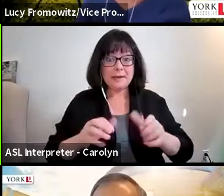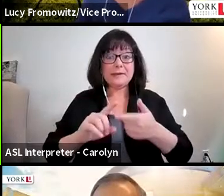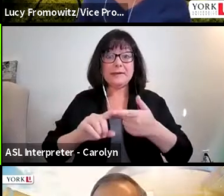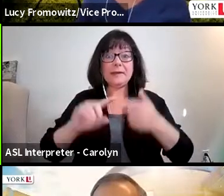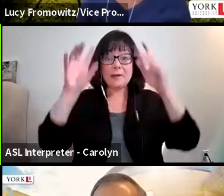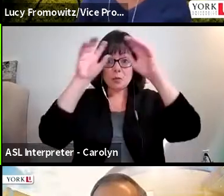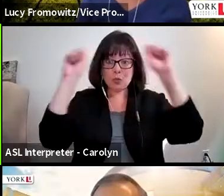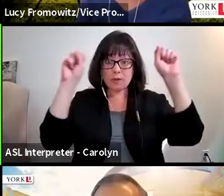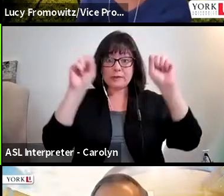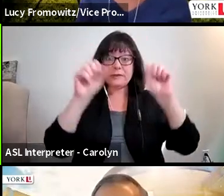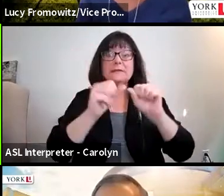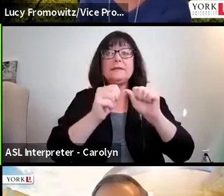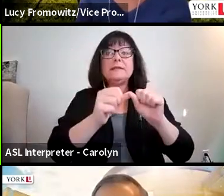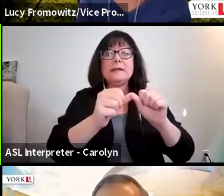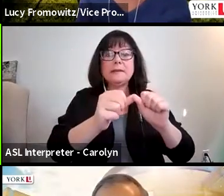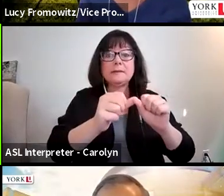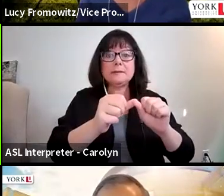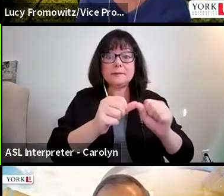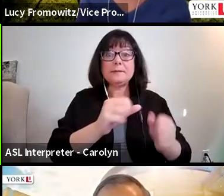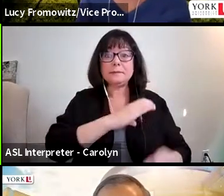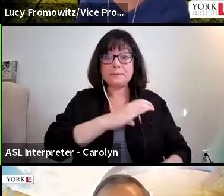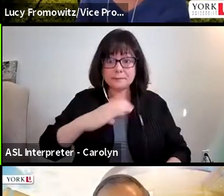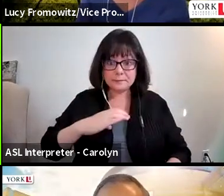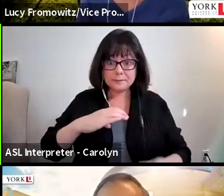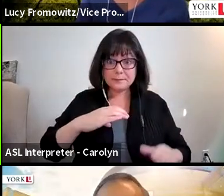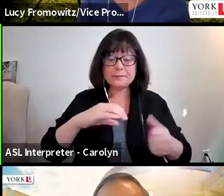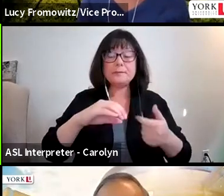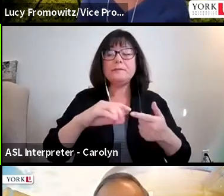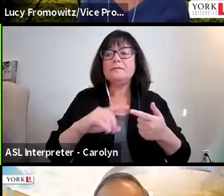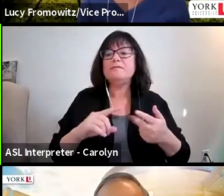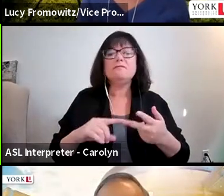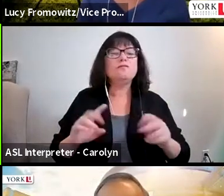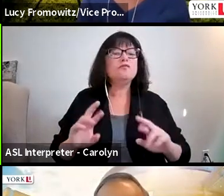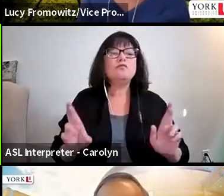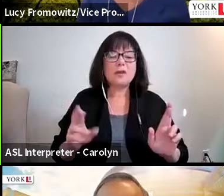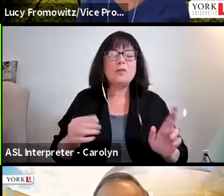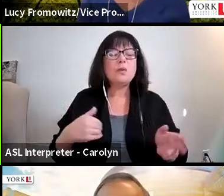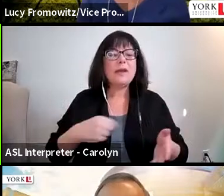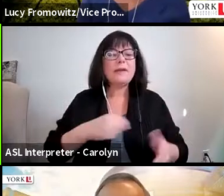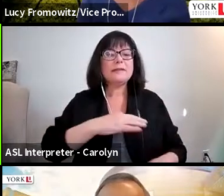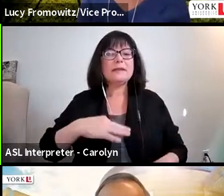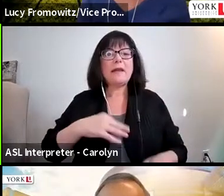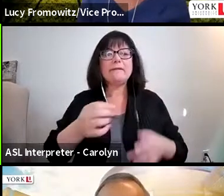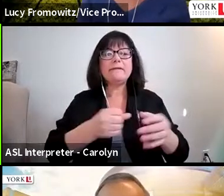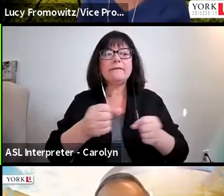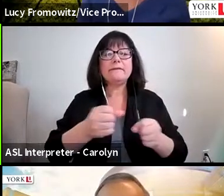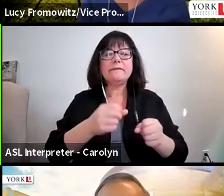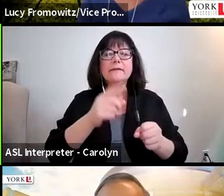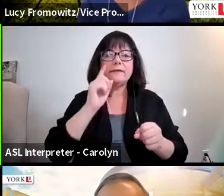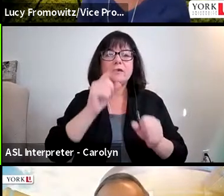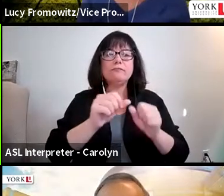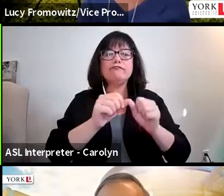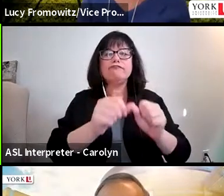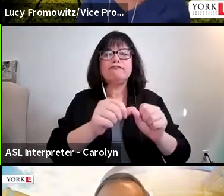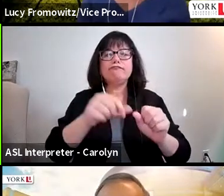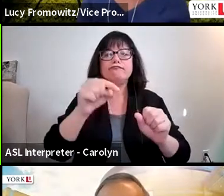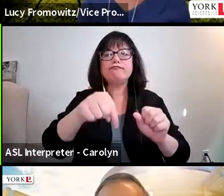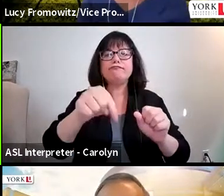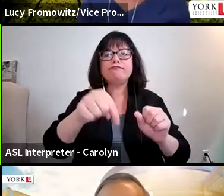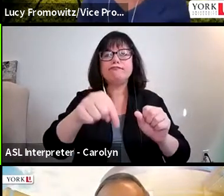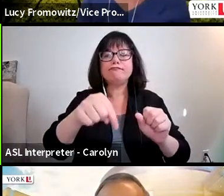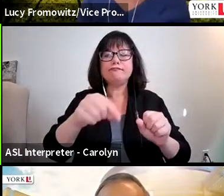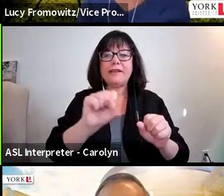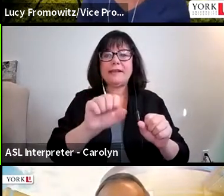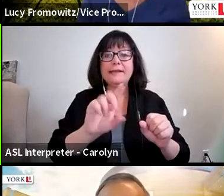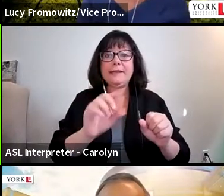have some staff resources assigned to make sure that we keep this conversation going. There's a large number of activities, as